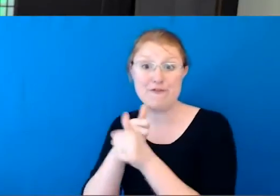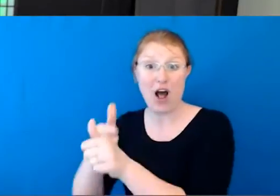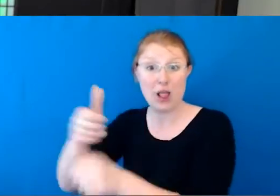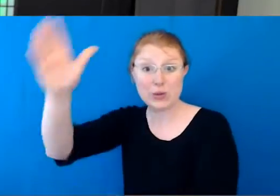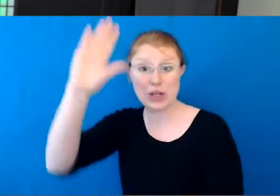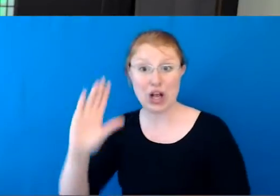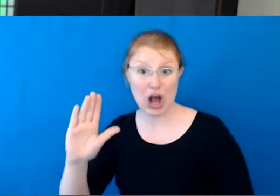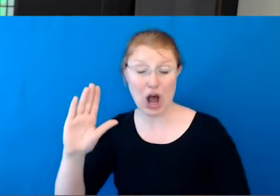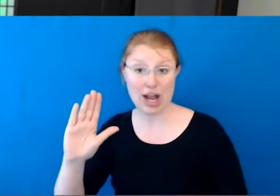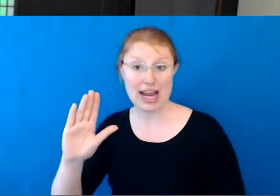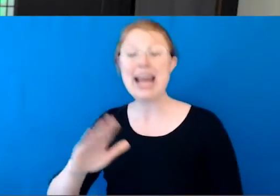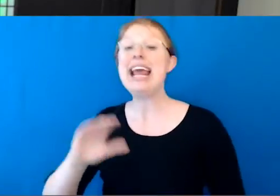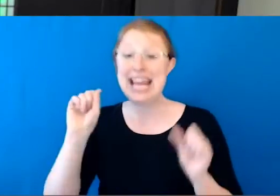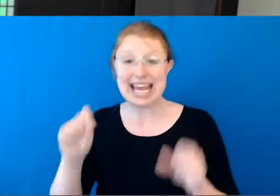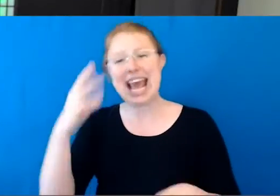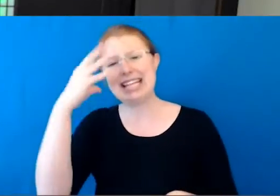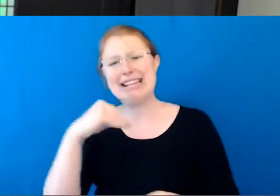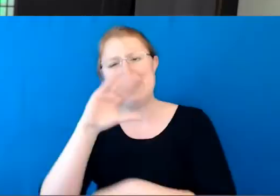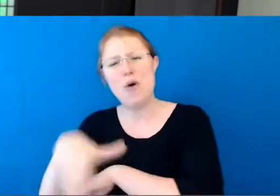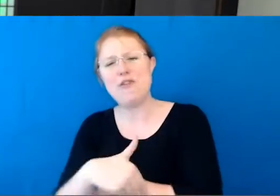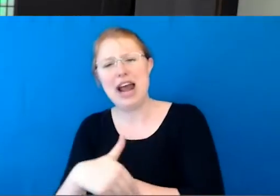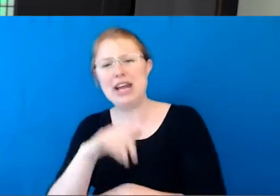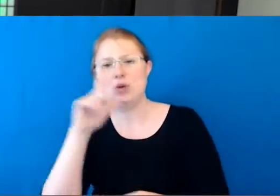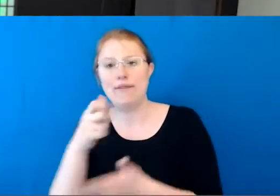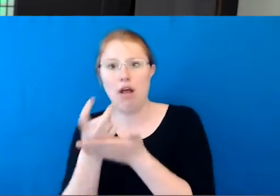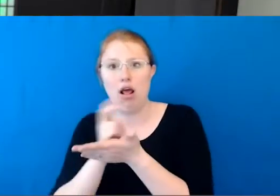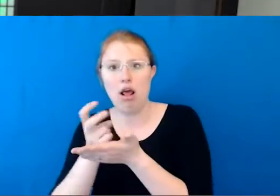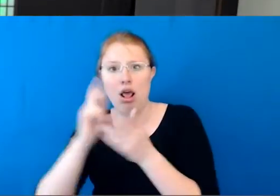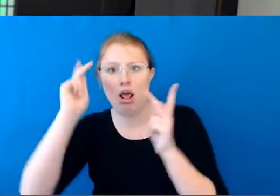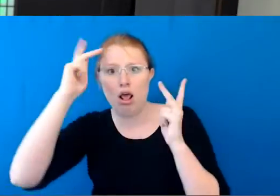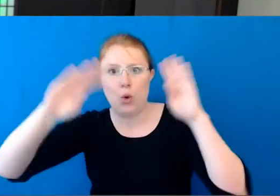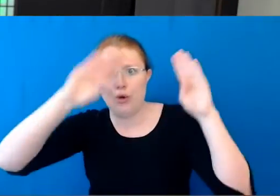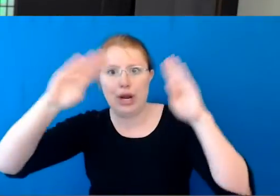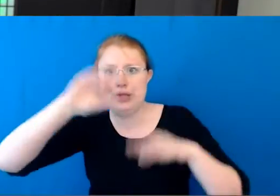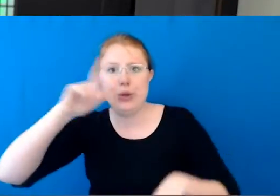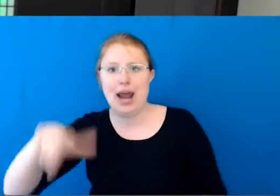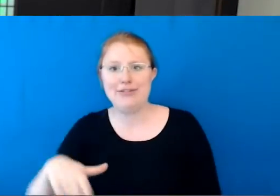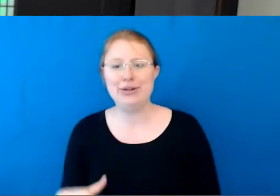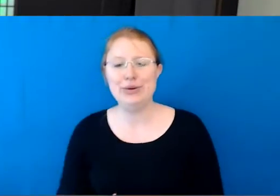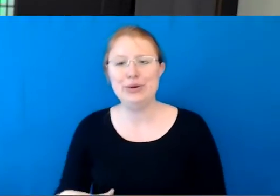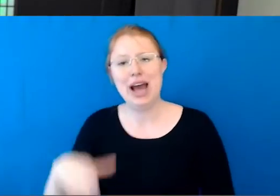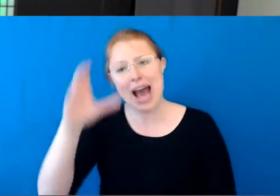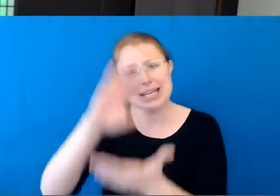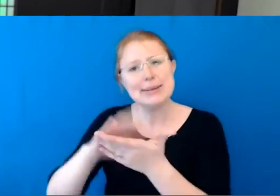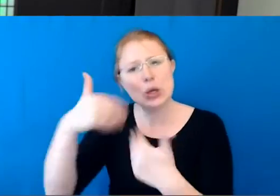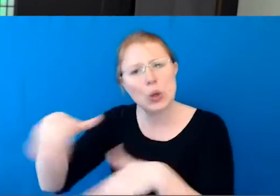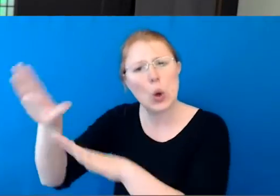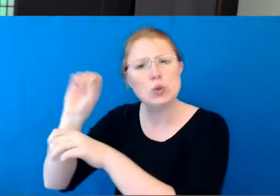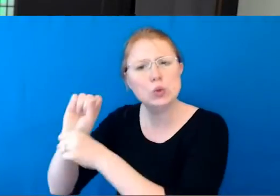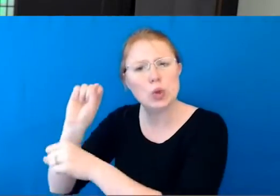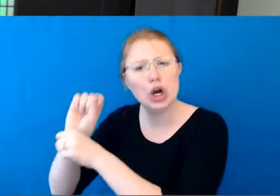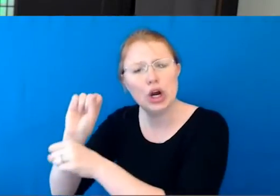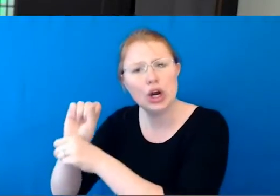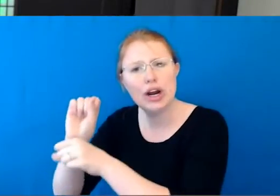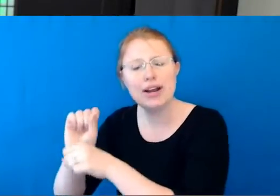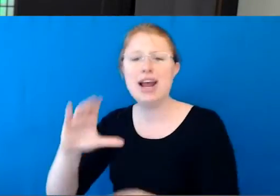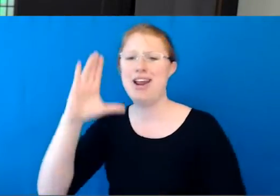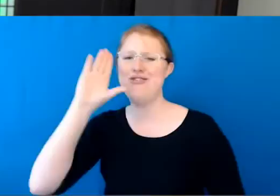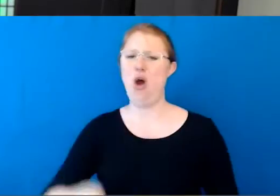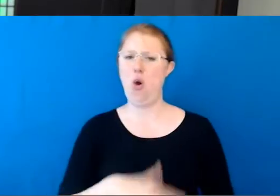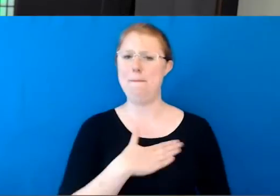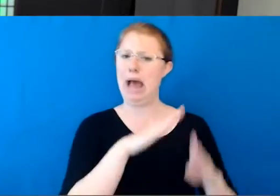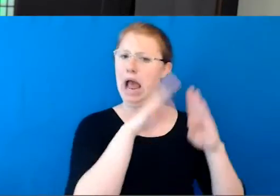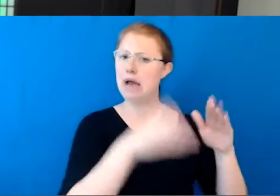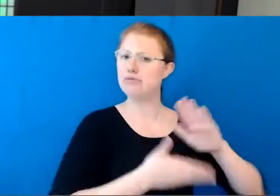he can sleep at night peacefully. He can go to work during the day and have every confidence that things are in control